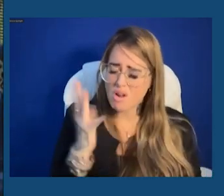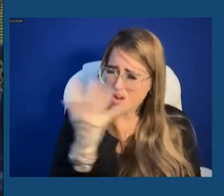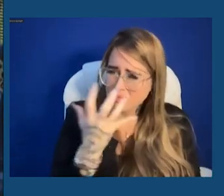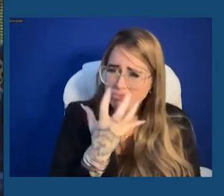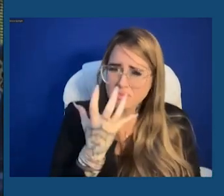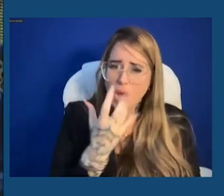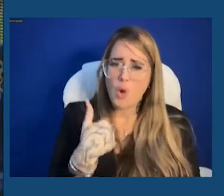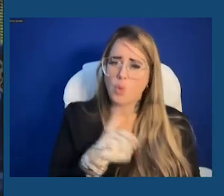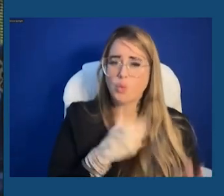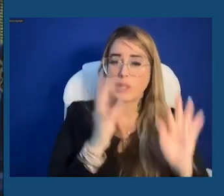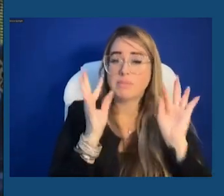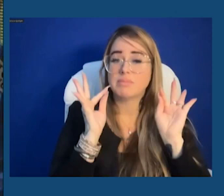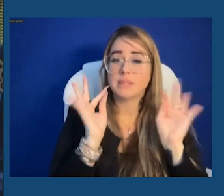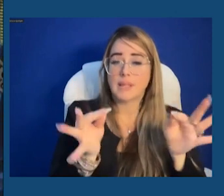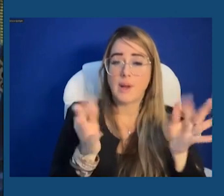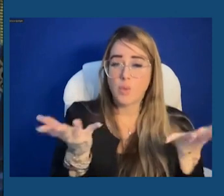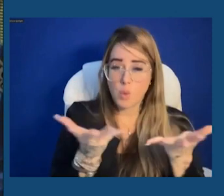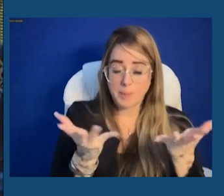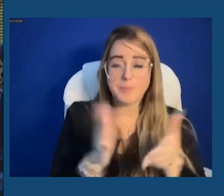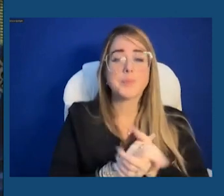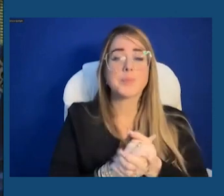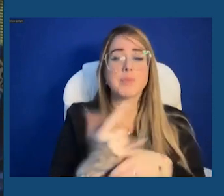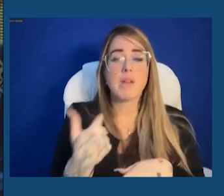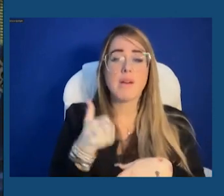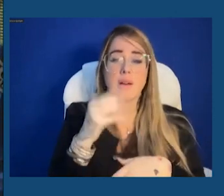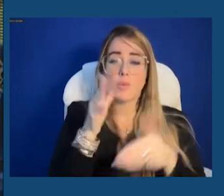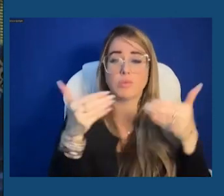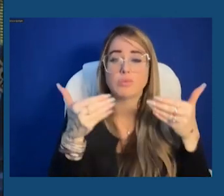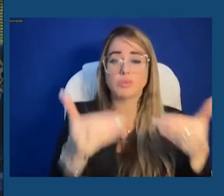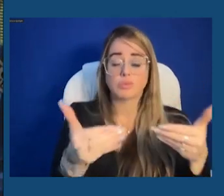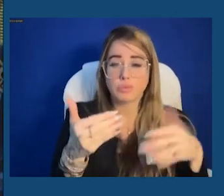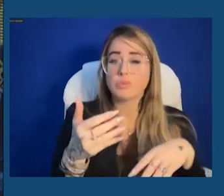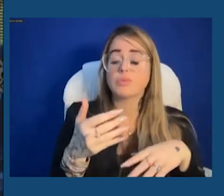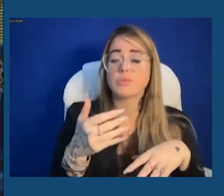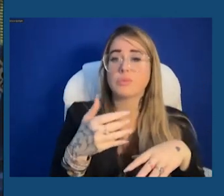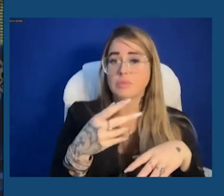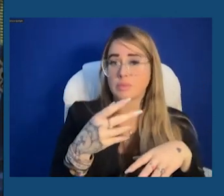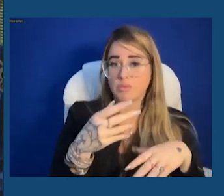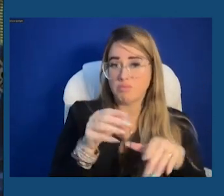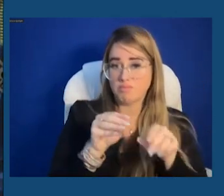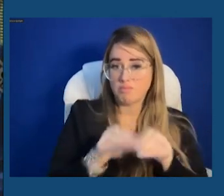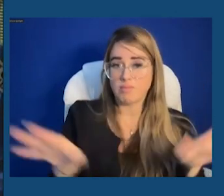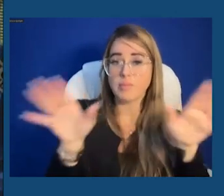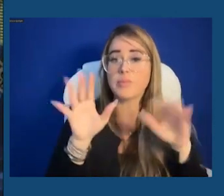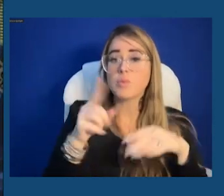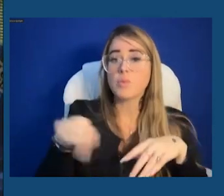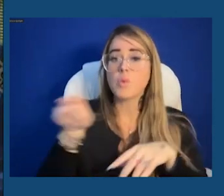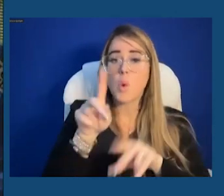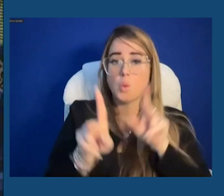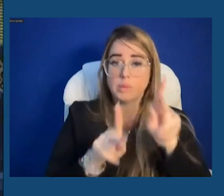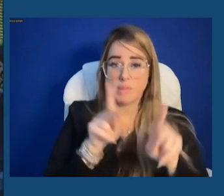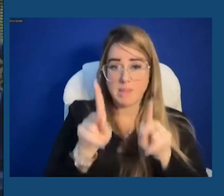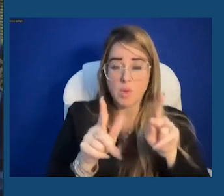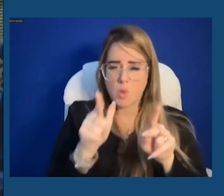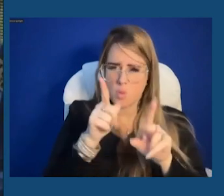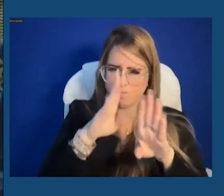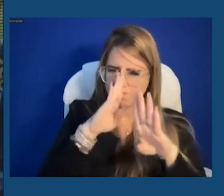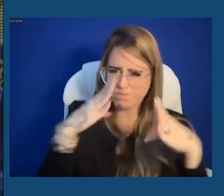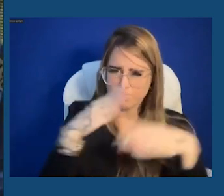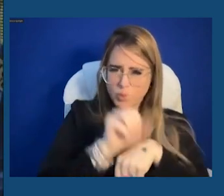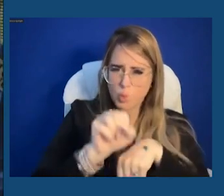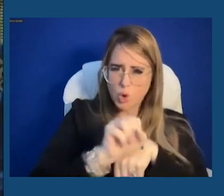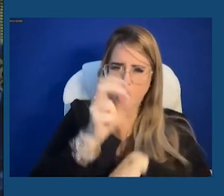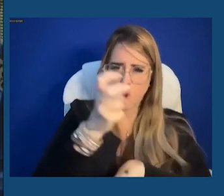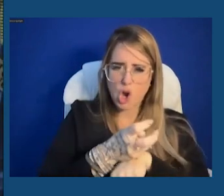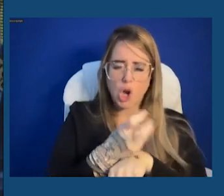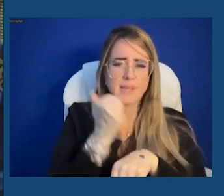made a decision here. I'm going to deploy what I saw in the next room. Those individuals have been laser focused on daily